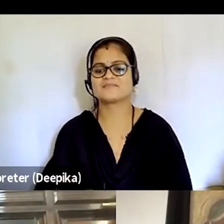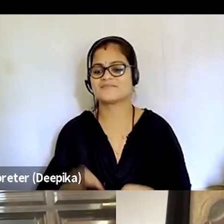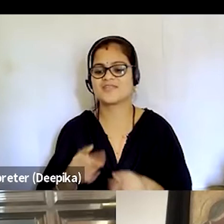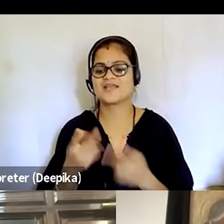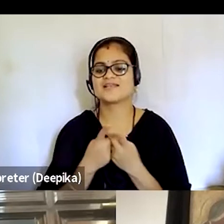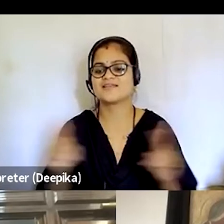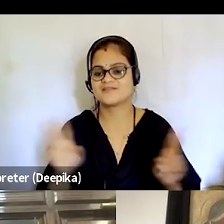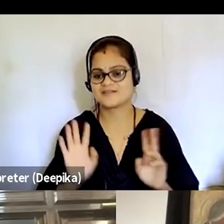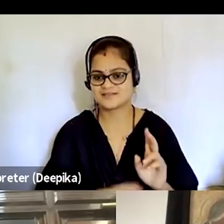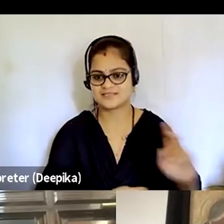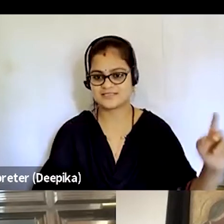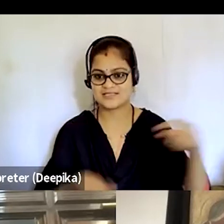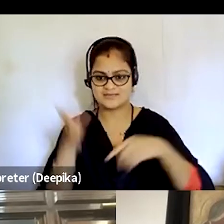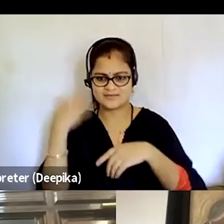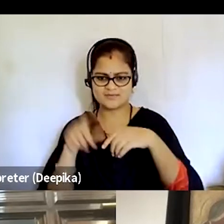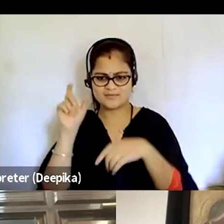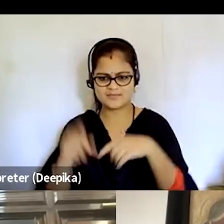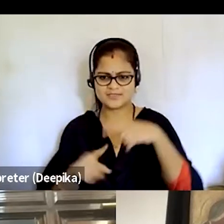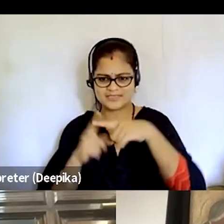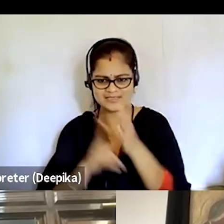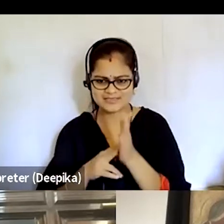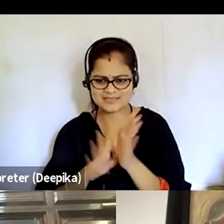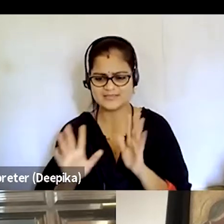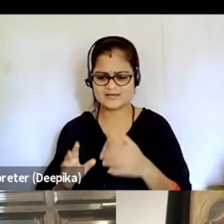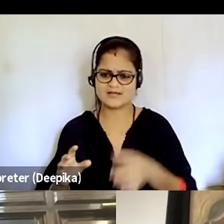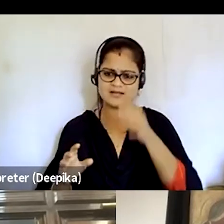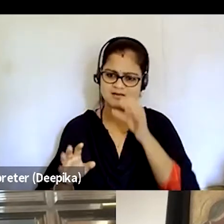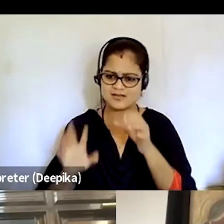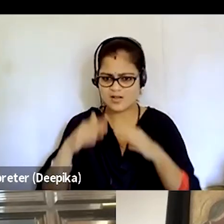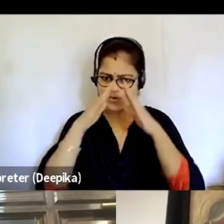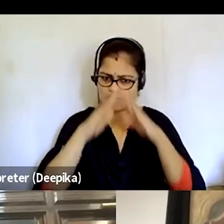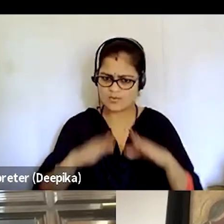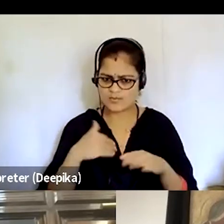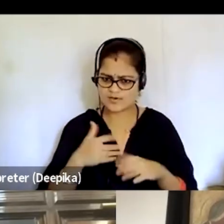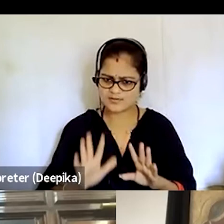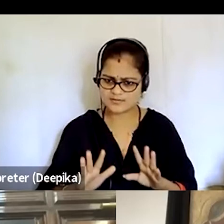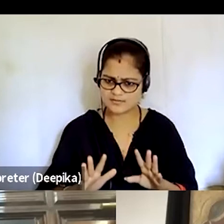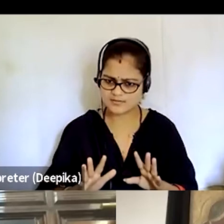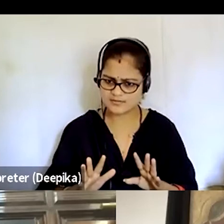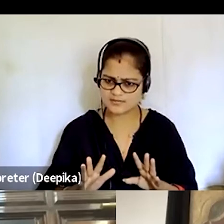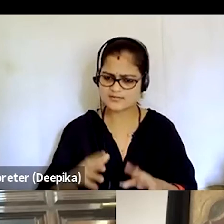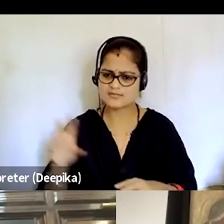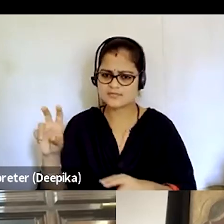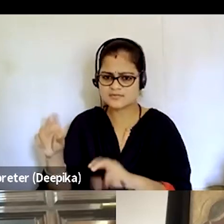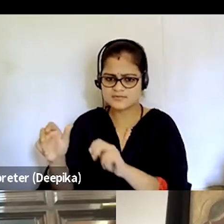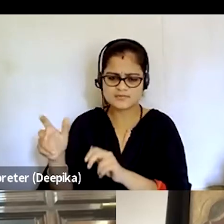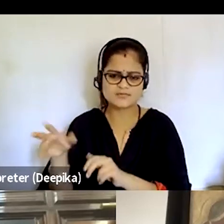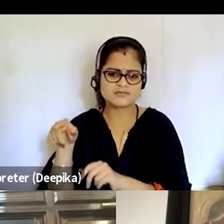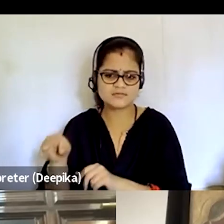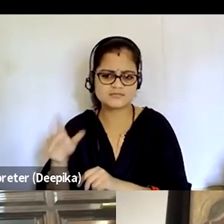T.M. Krishna with a nice single malt in your hand or a glass of wine when you're in your home? And wouldn't you turn up your speakers and listen